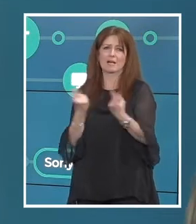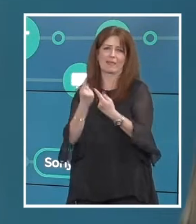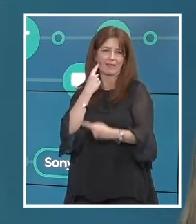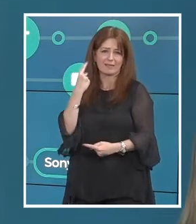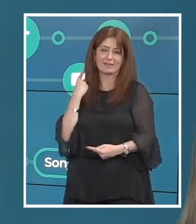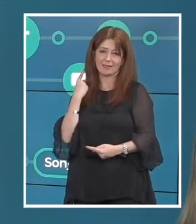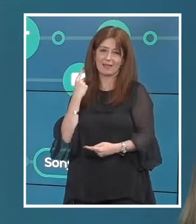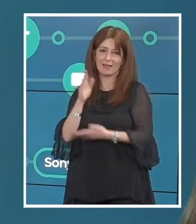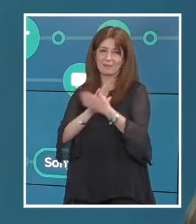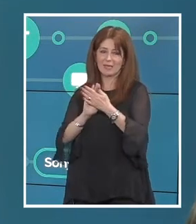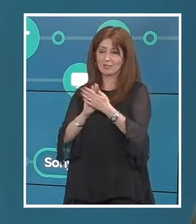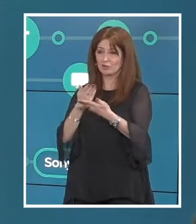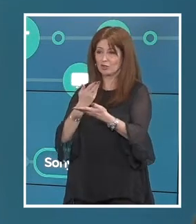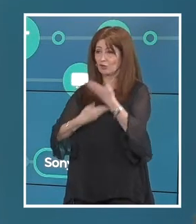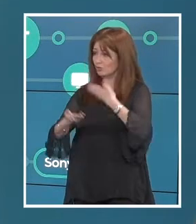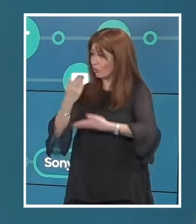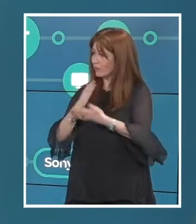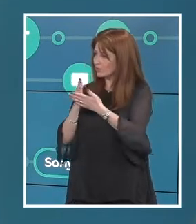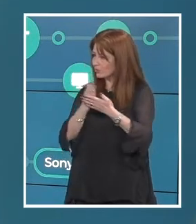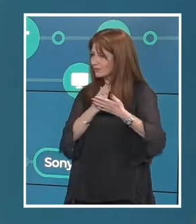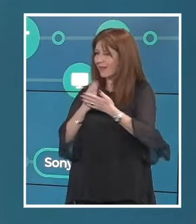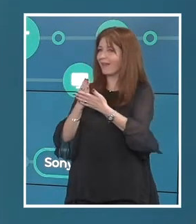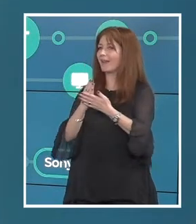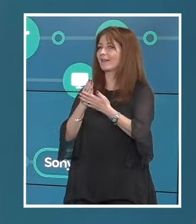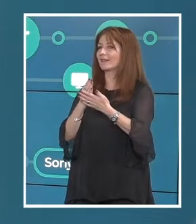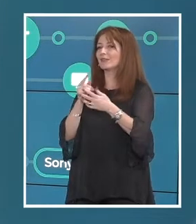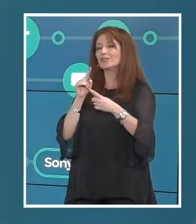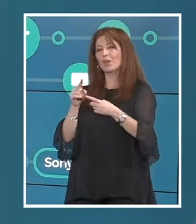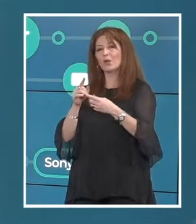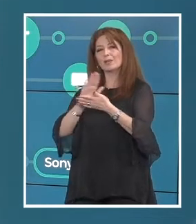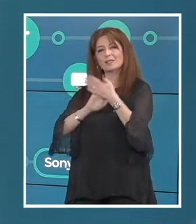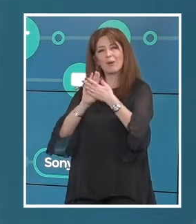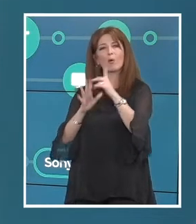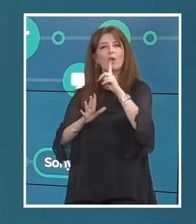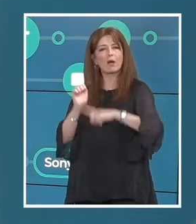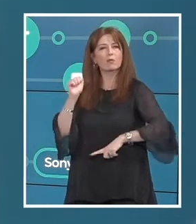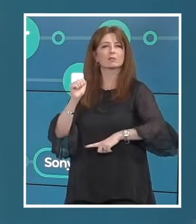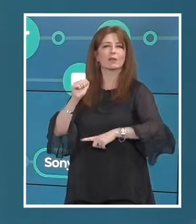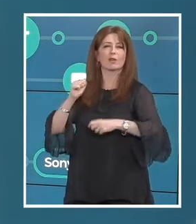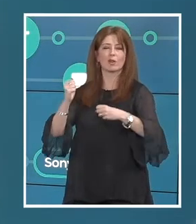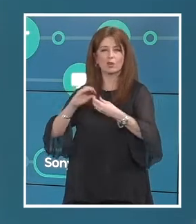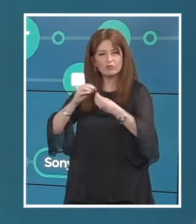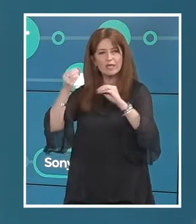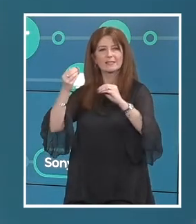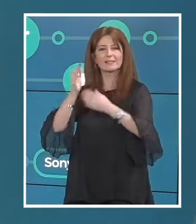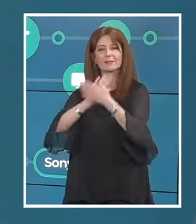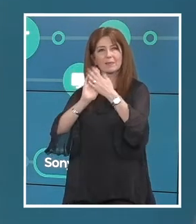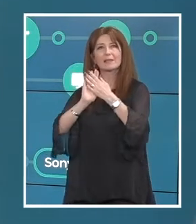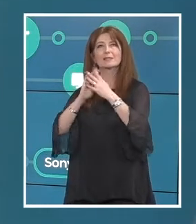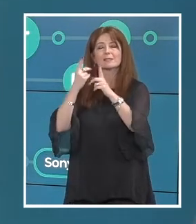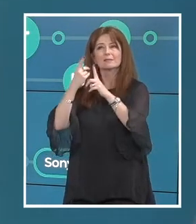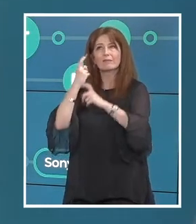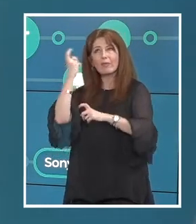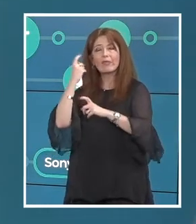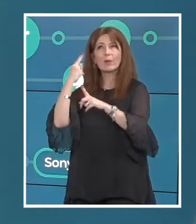own stories as well, and creating a culture where accessibility is thought of much quicker, at a much earlier point